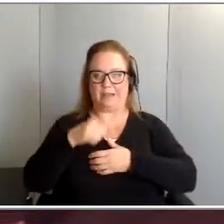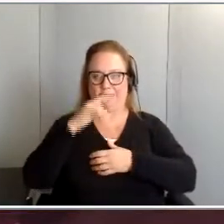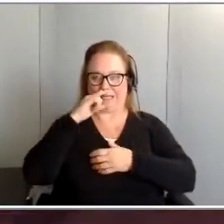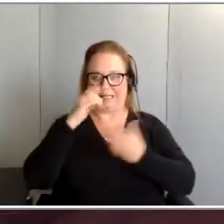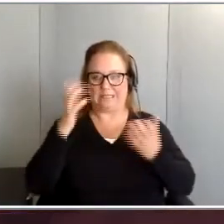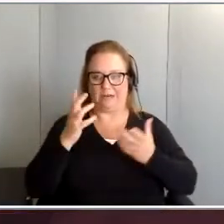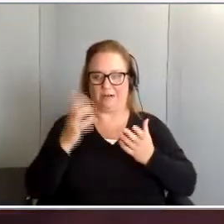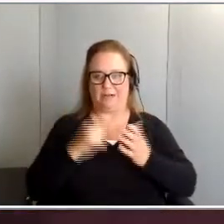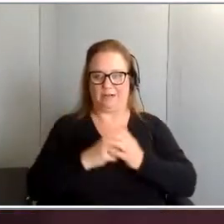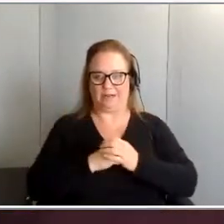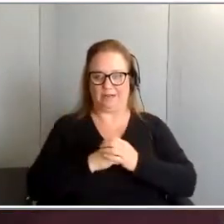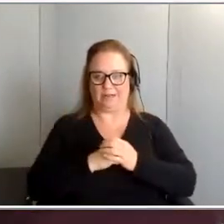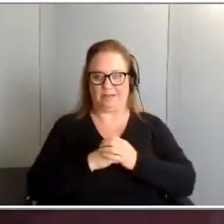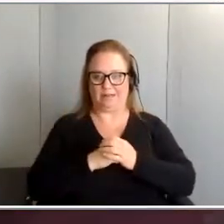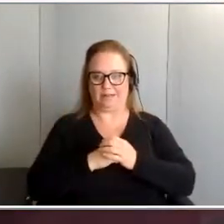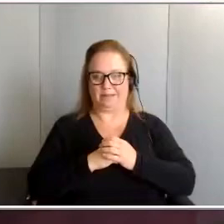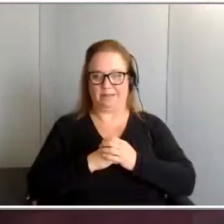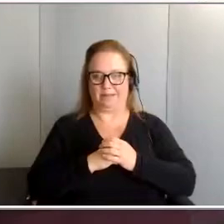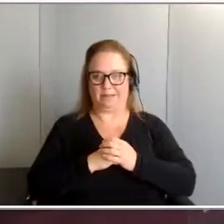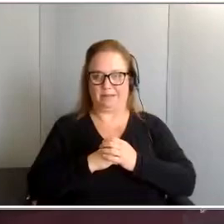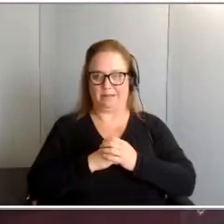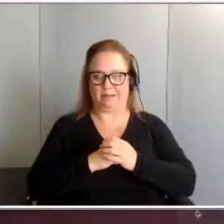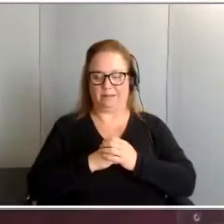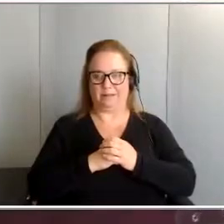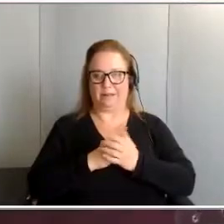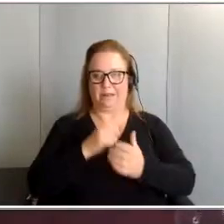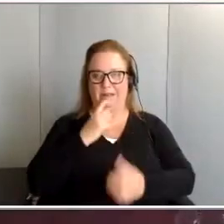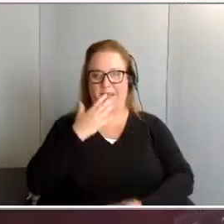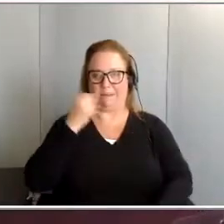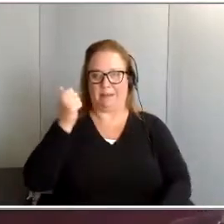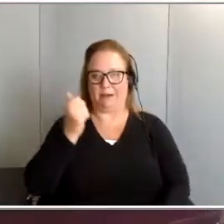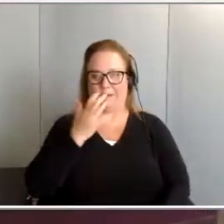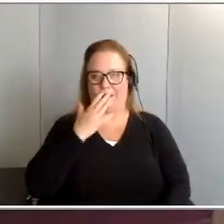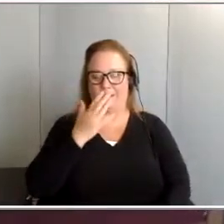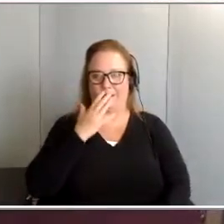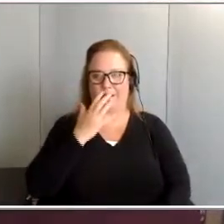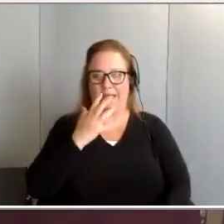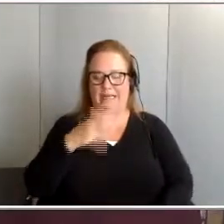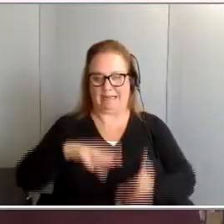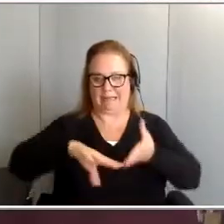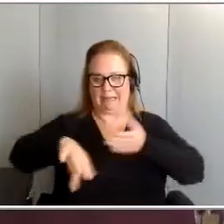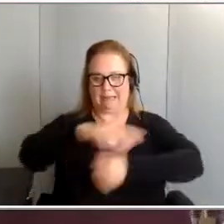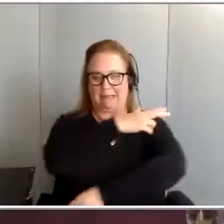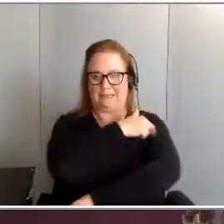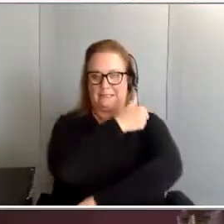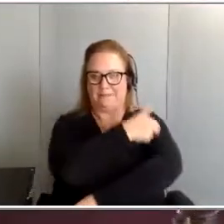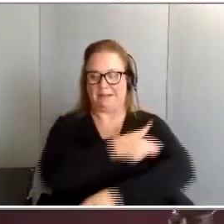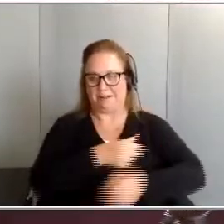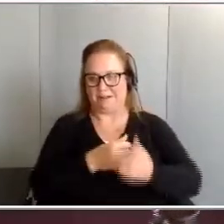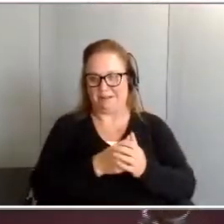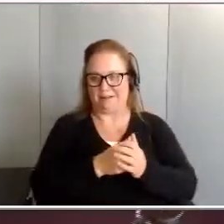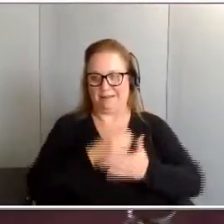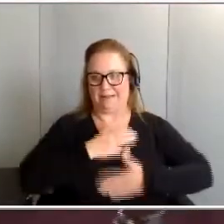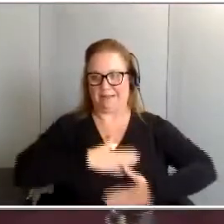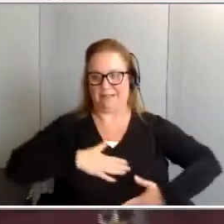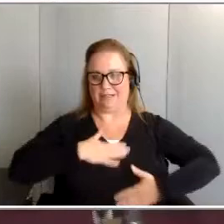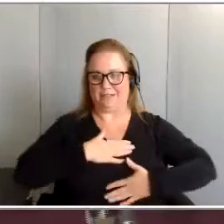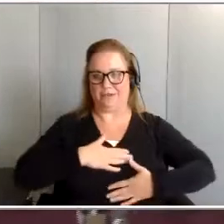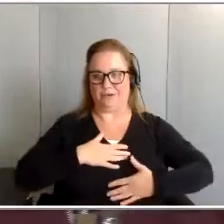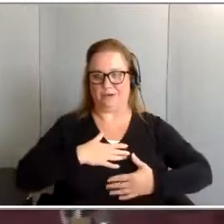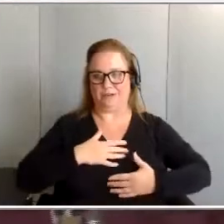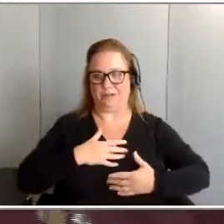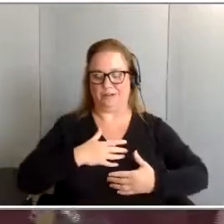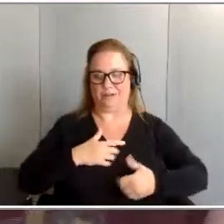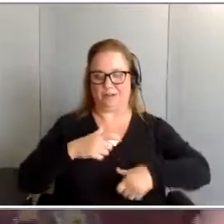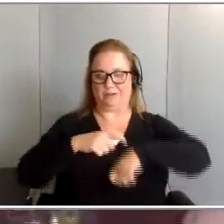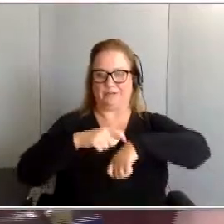well. So get better and get out of the hospital and enjoy the rest of your time with Cindy here.